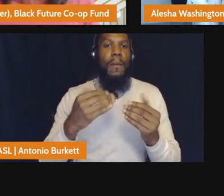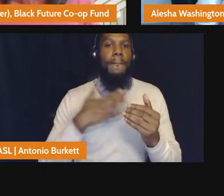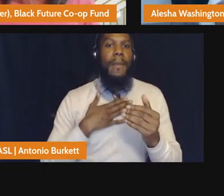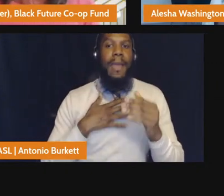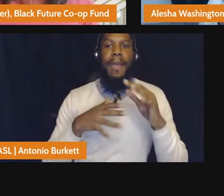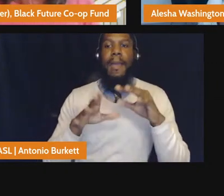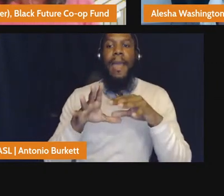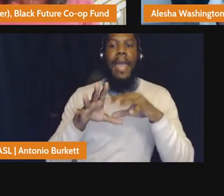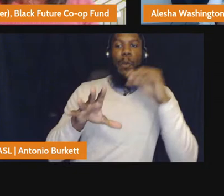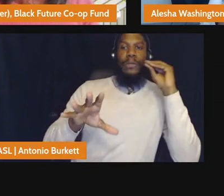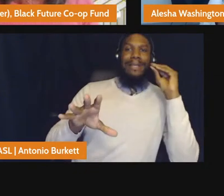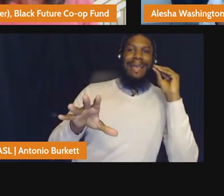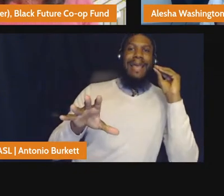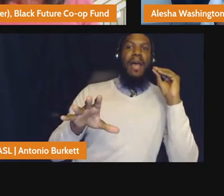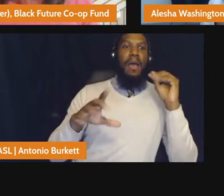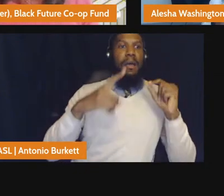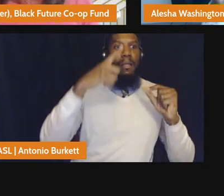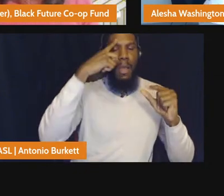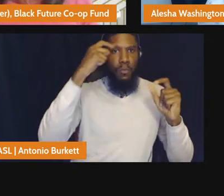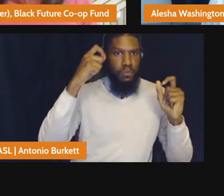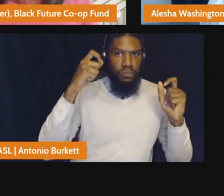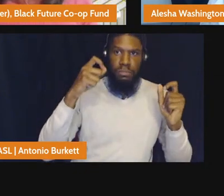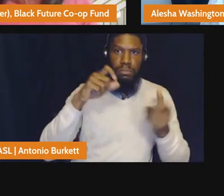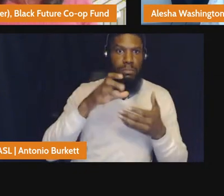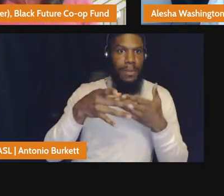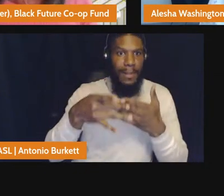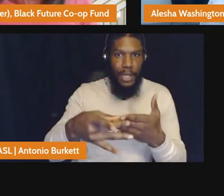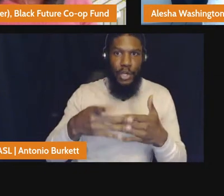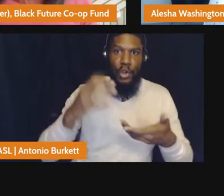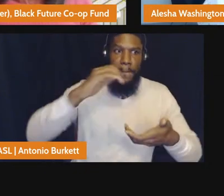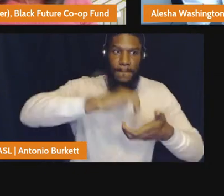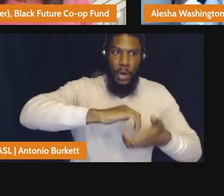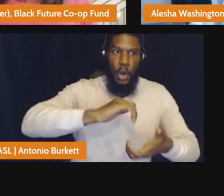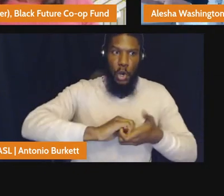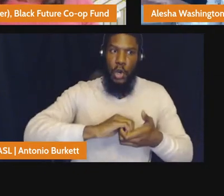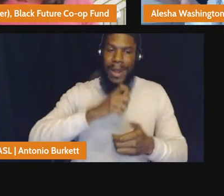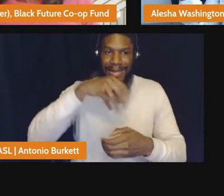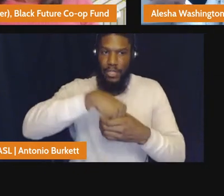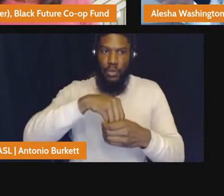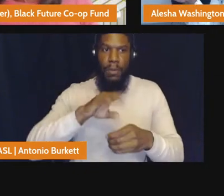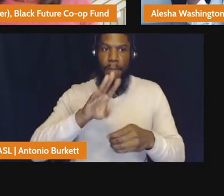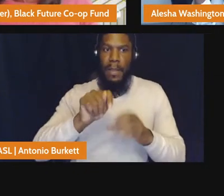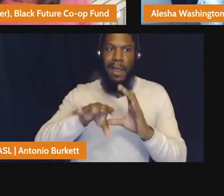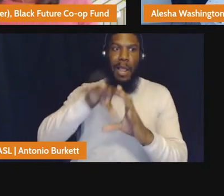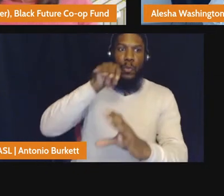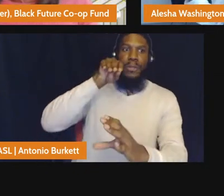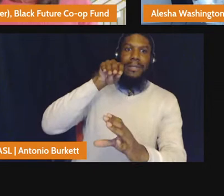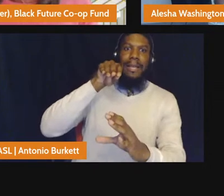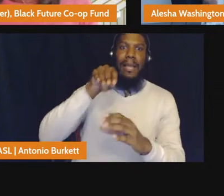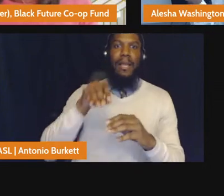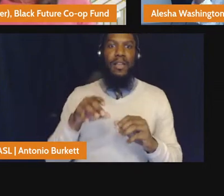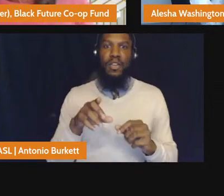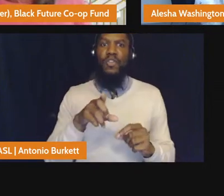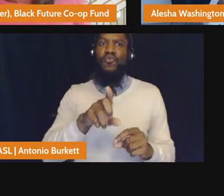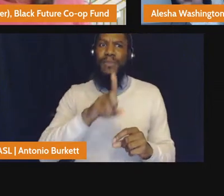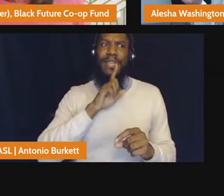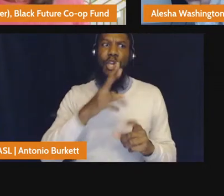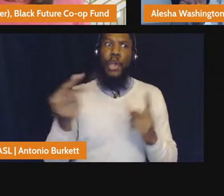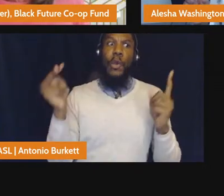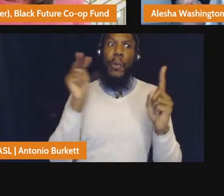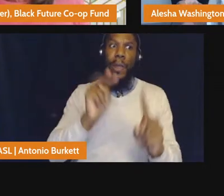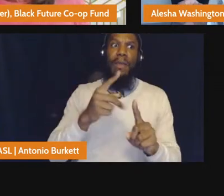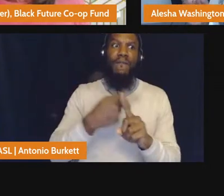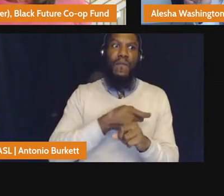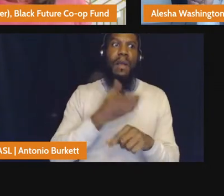who has long been a member of this community, actually used to organize with others protests against Seattle Foundation back in the day. So she's bringing a very